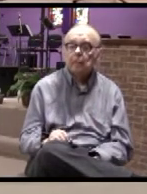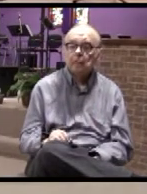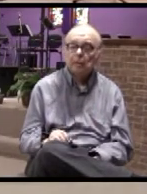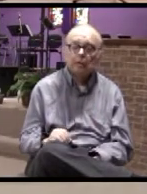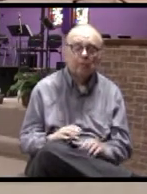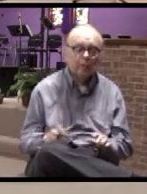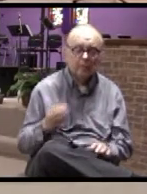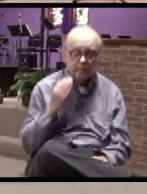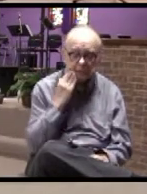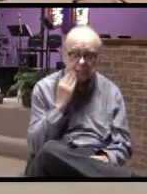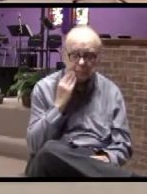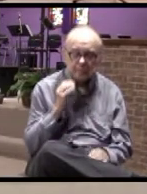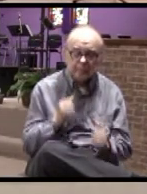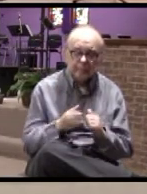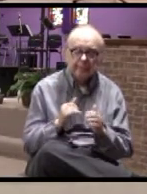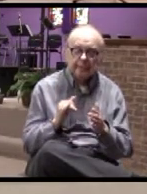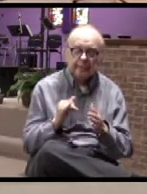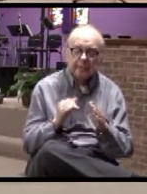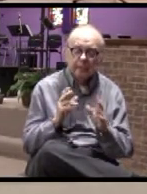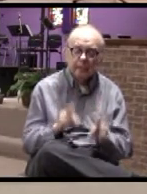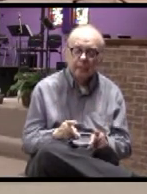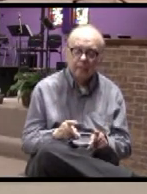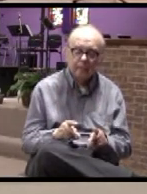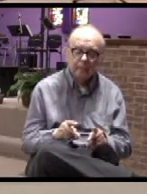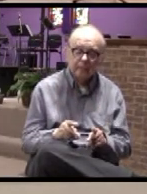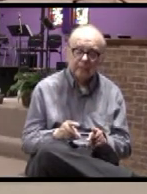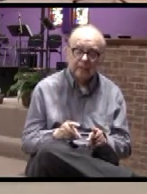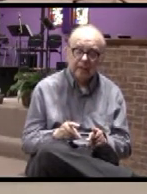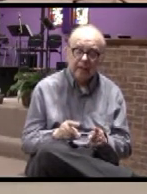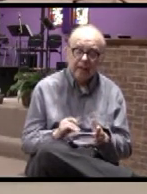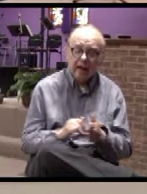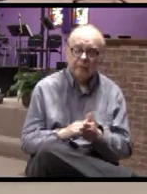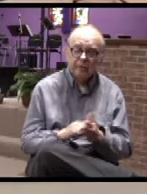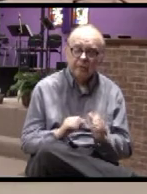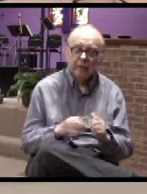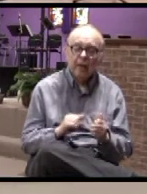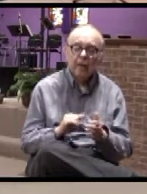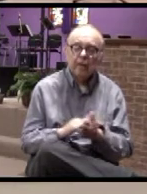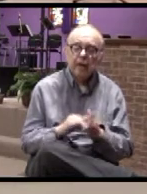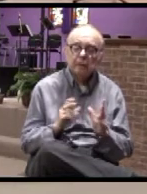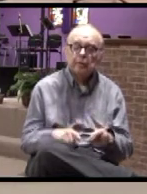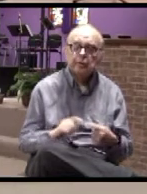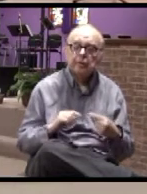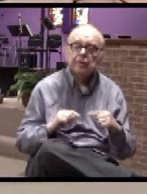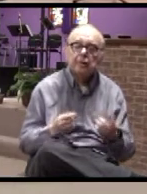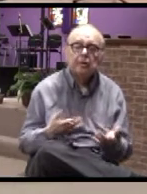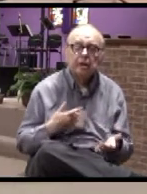Or do you know how much the person sitting next to you is hurting?